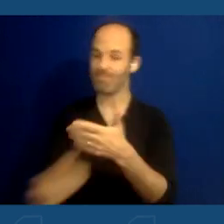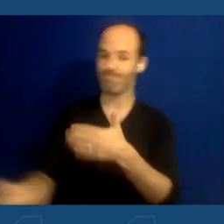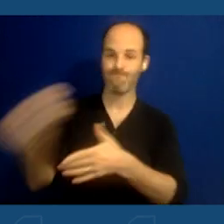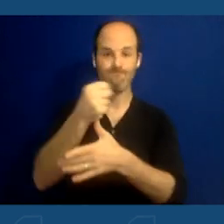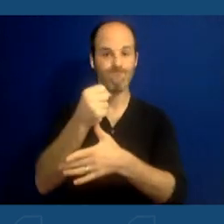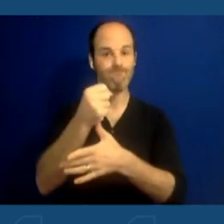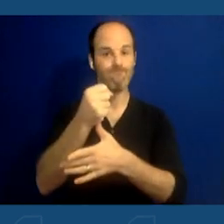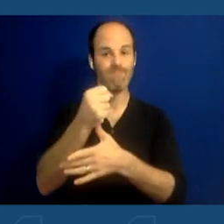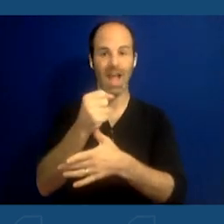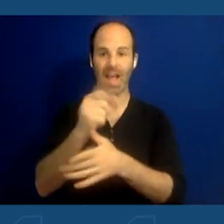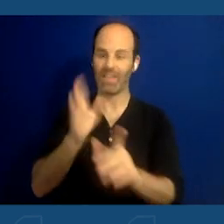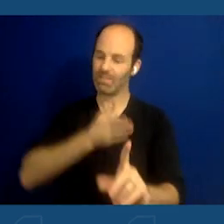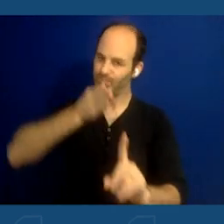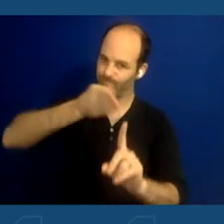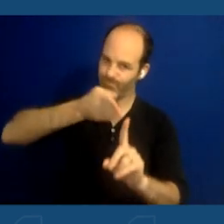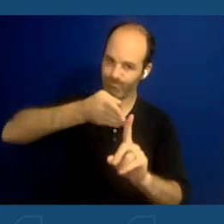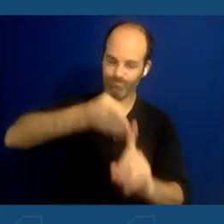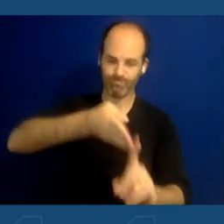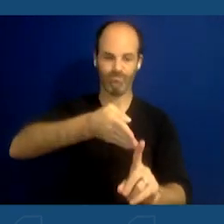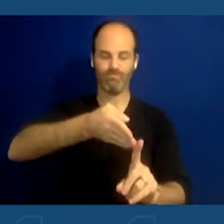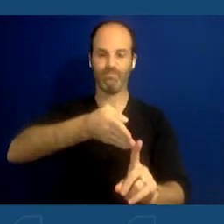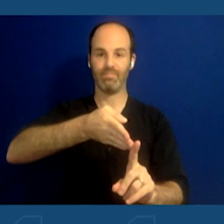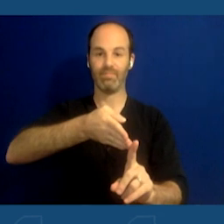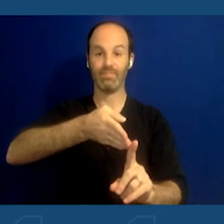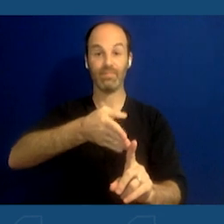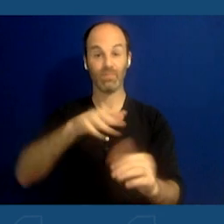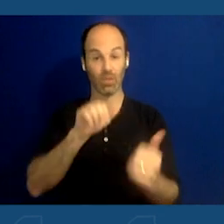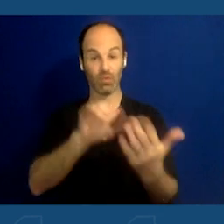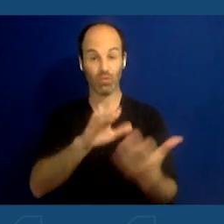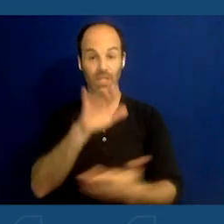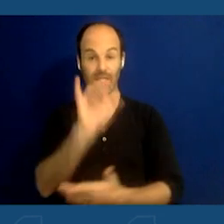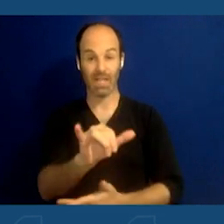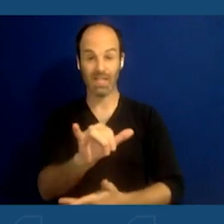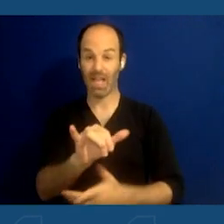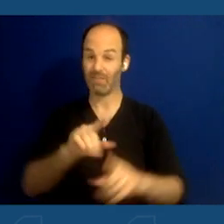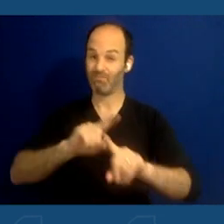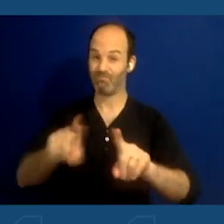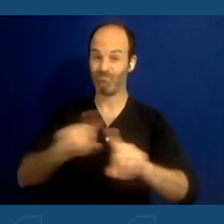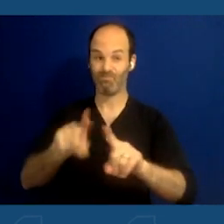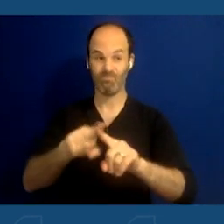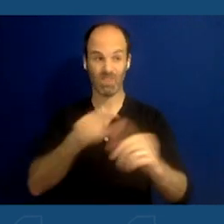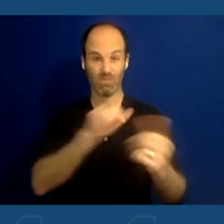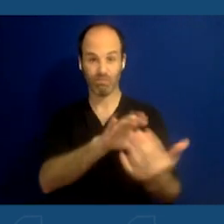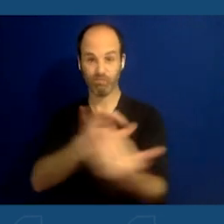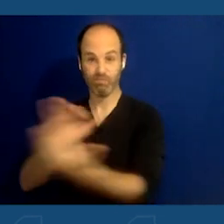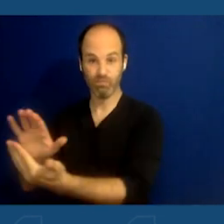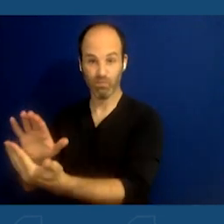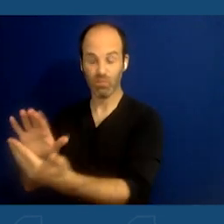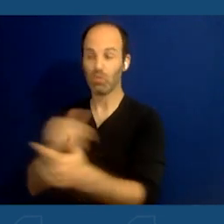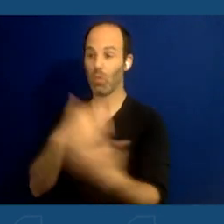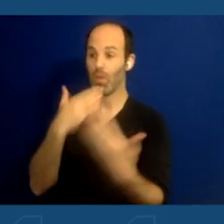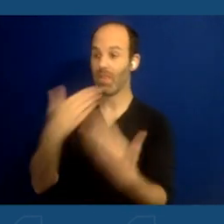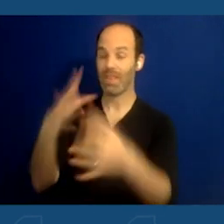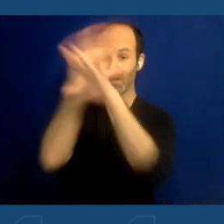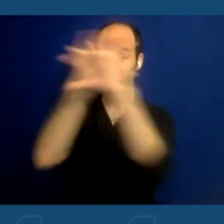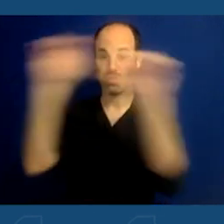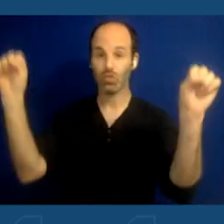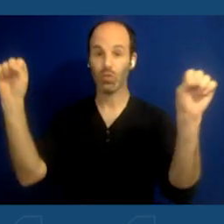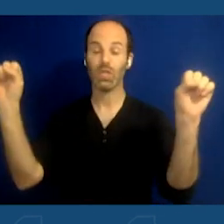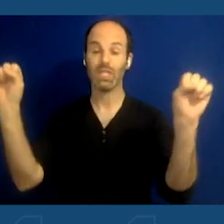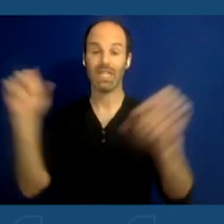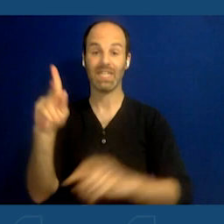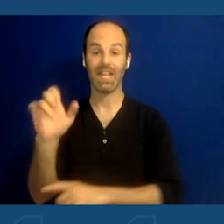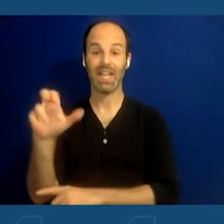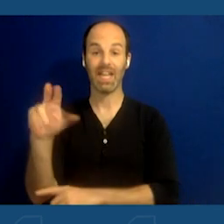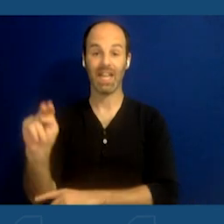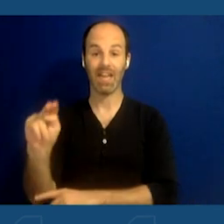laser focus, addressing it on so many different fronts. So I want to thank Superintendent Kevin Bruin for